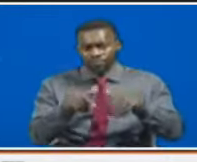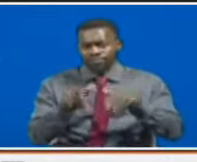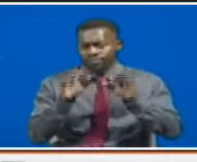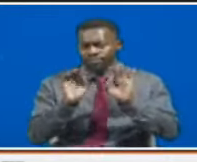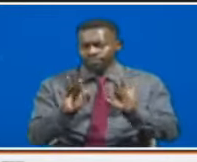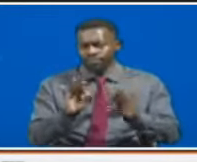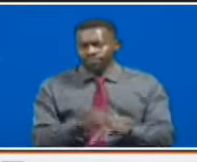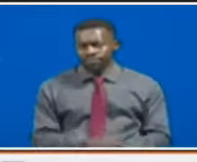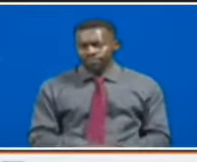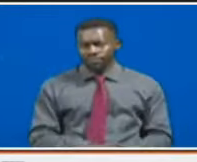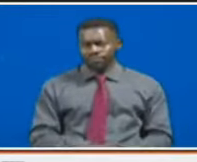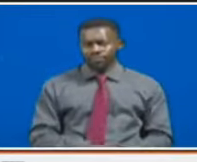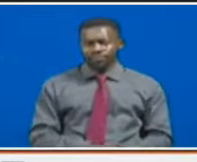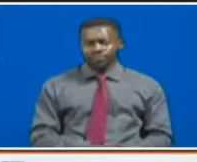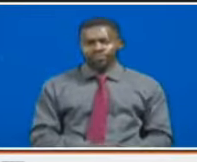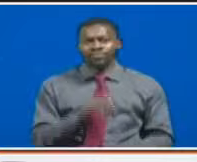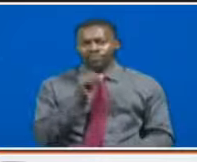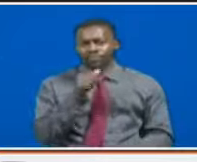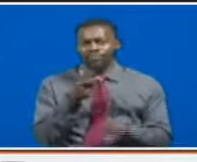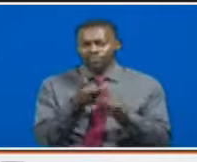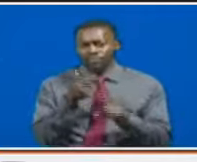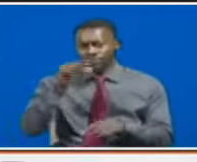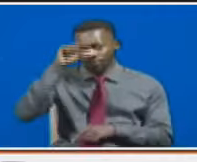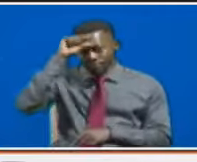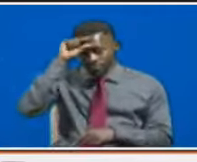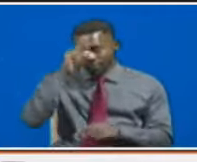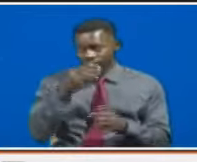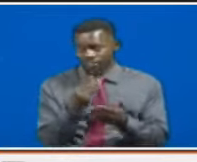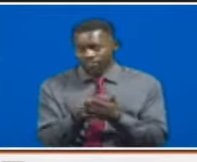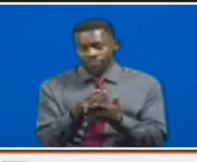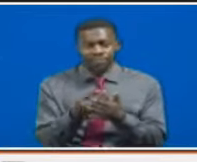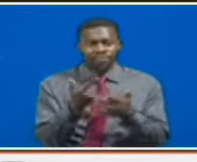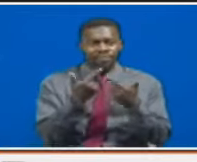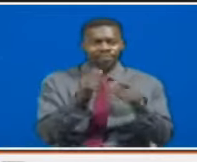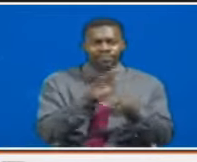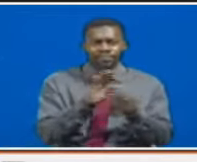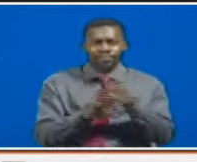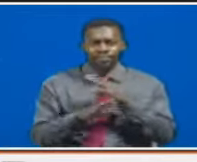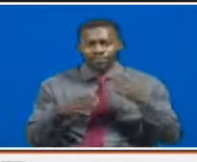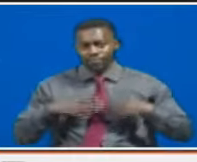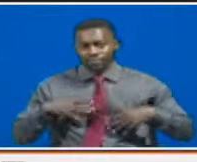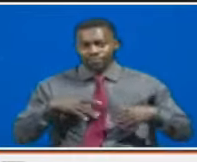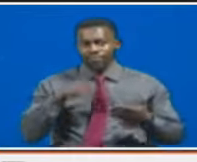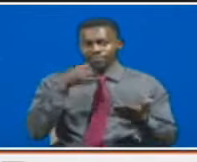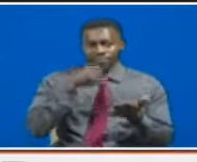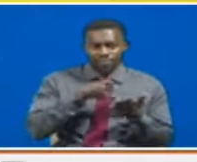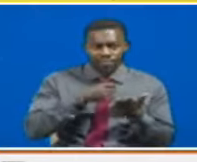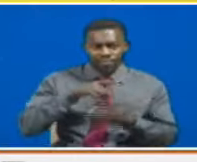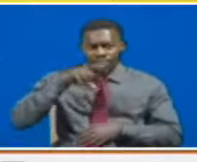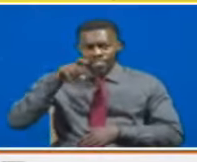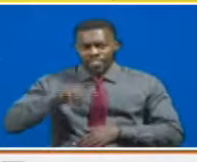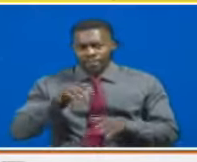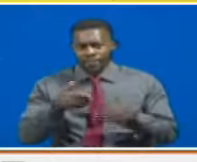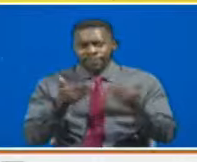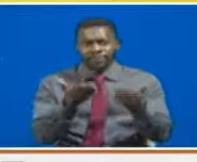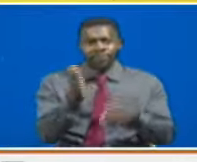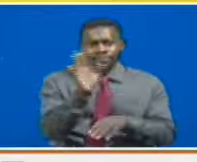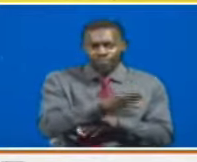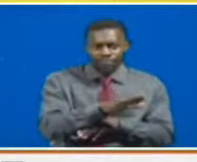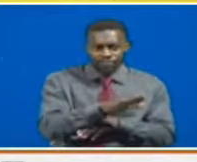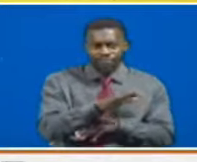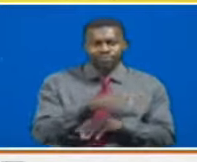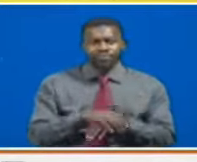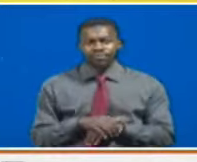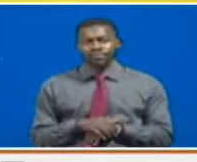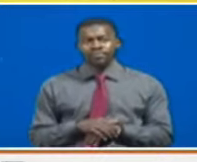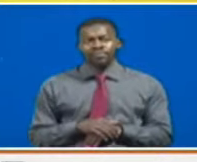now government money, but those people who were involved must compensate farmers accordingly. We do not want people to